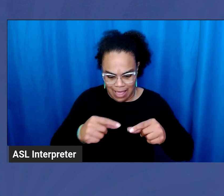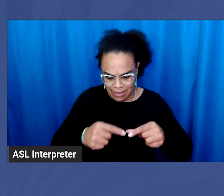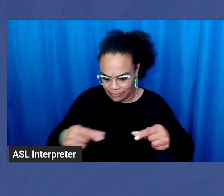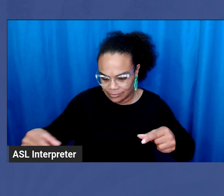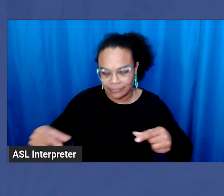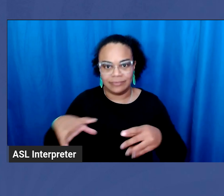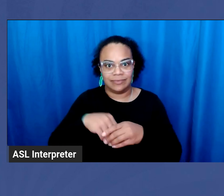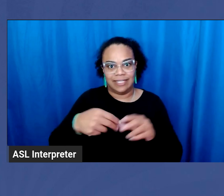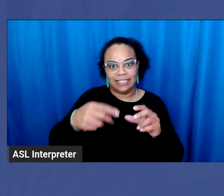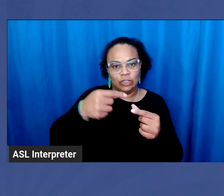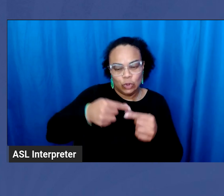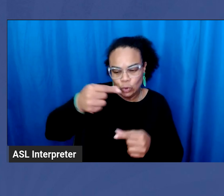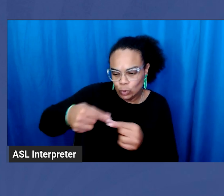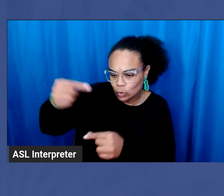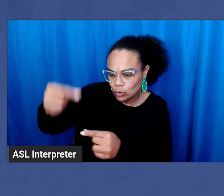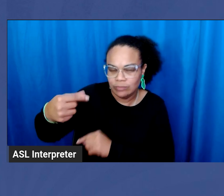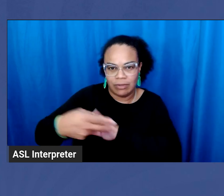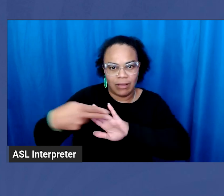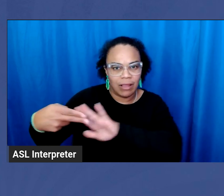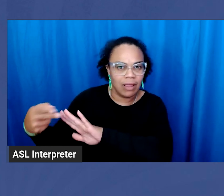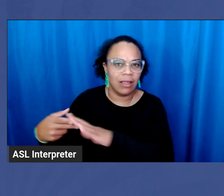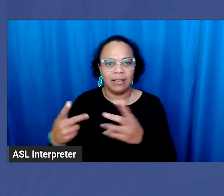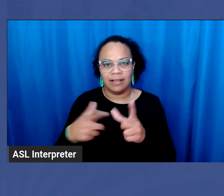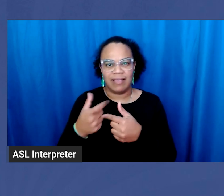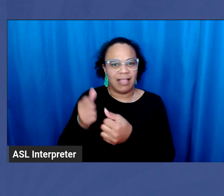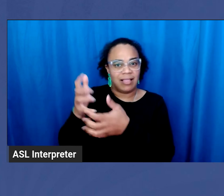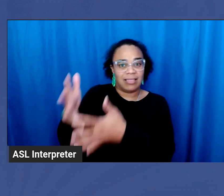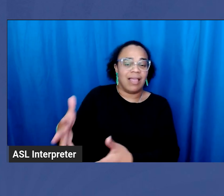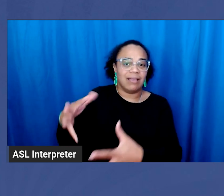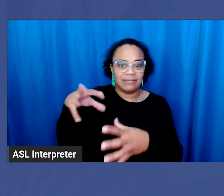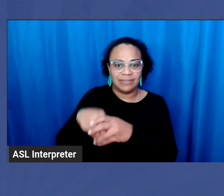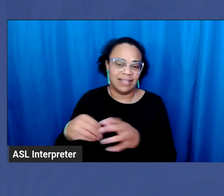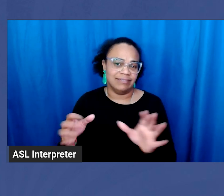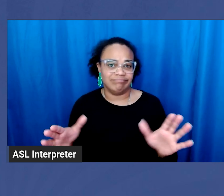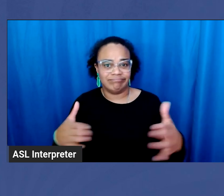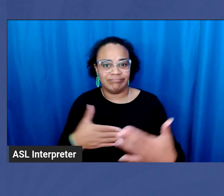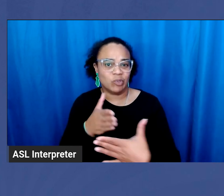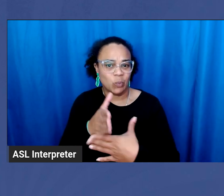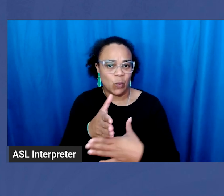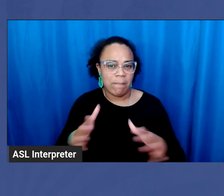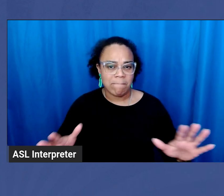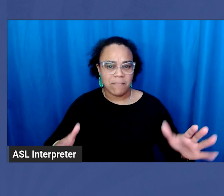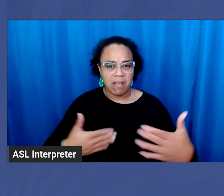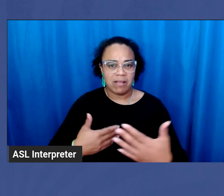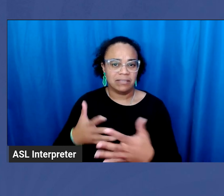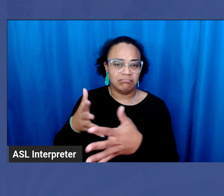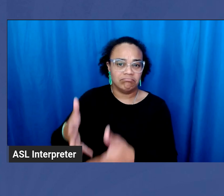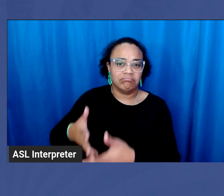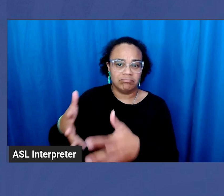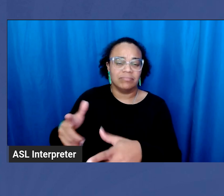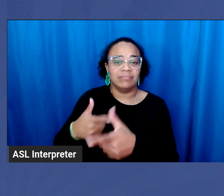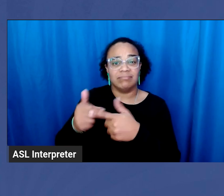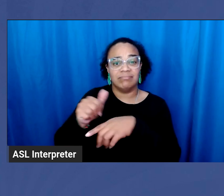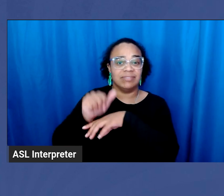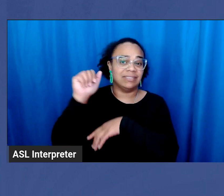language similar to hieroglyphics, then left to rot in a pine box in which they are sent to Potter's Field to be with all of